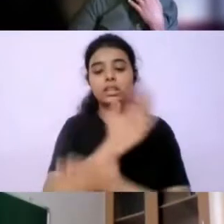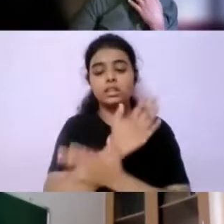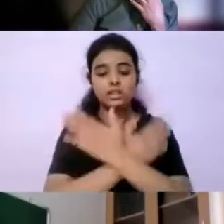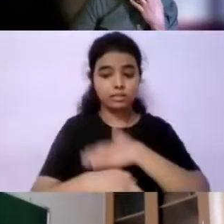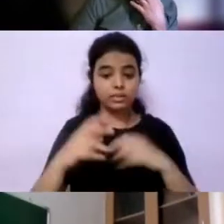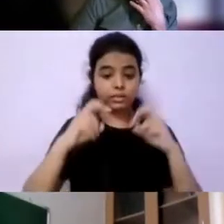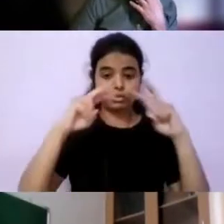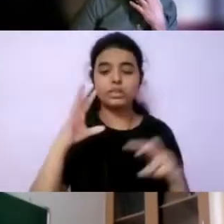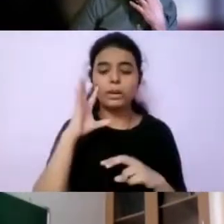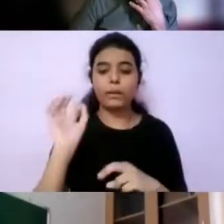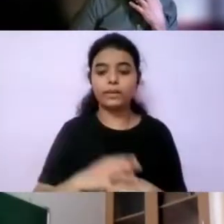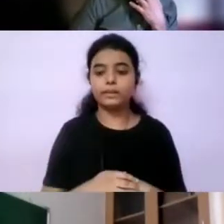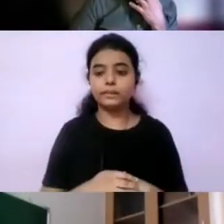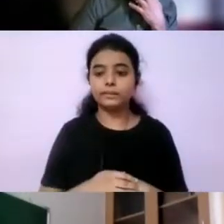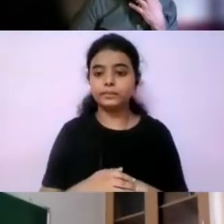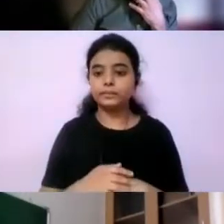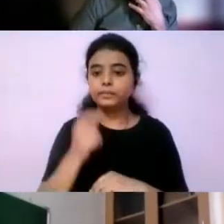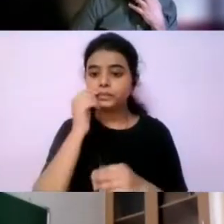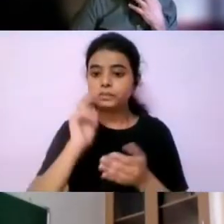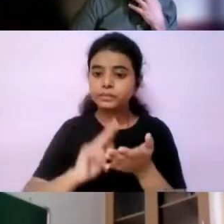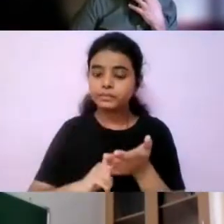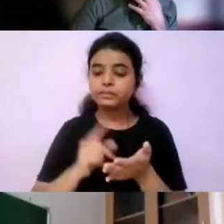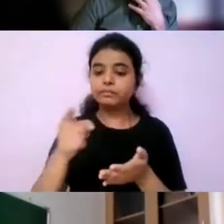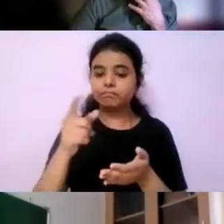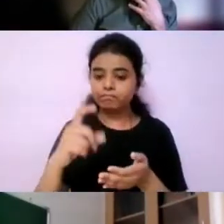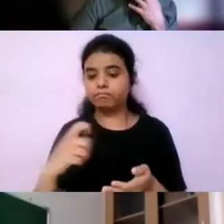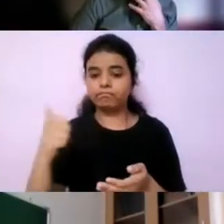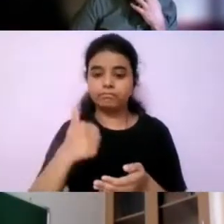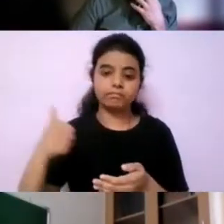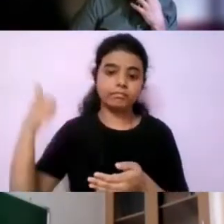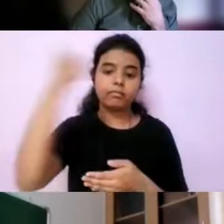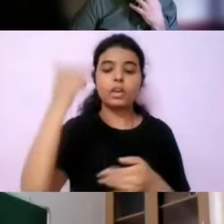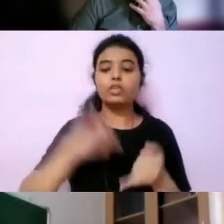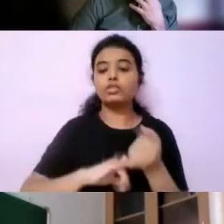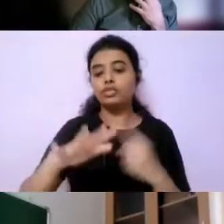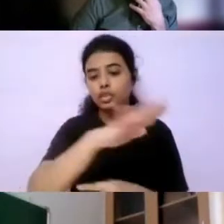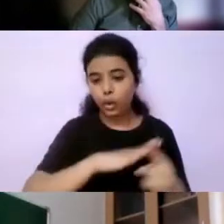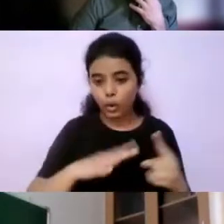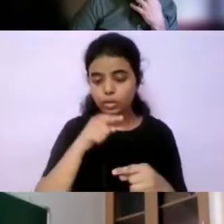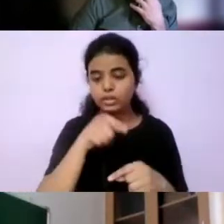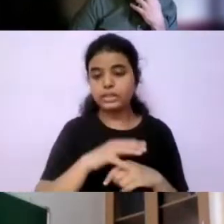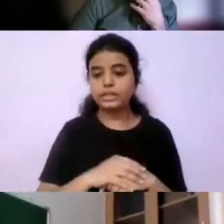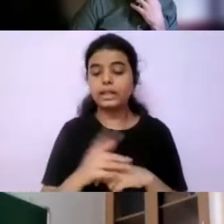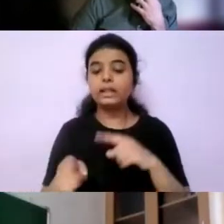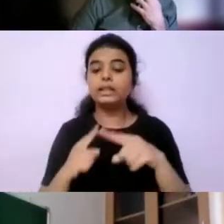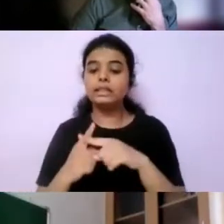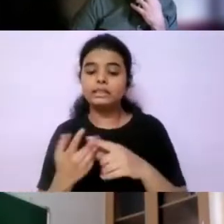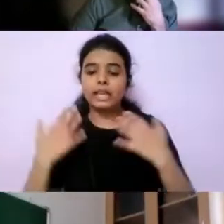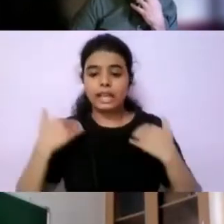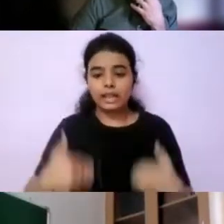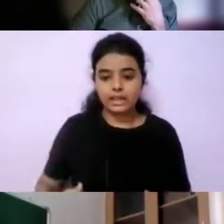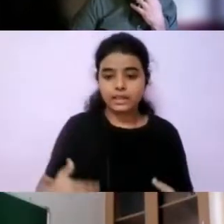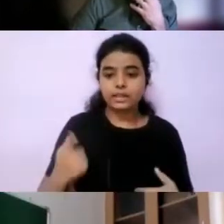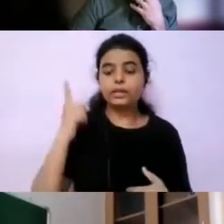Professor Nicholas Watson is the Chair of Disability Studies in Sociology and Professor at the Institute of Health and Wellbeing at the University